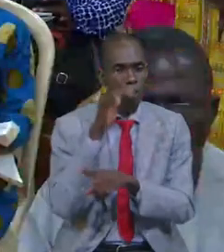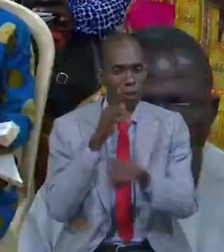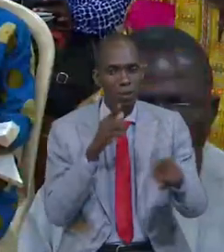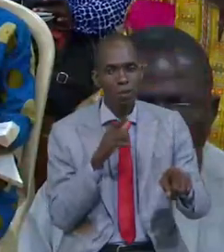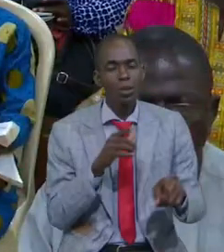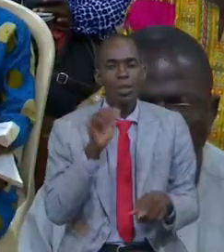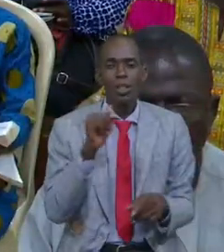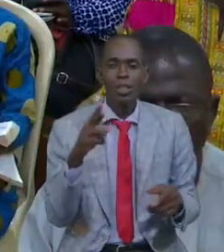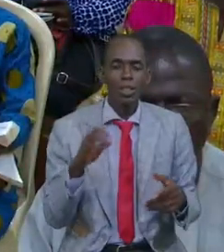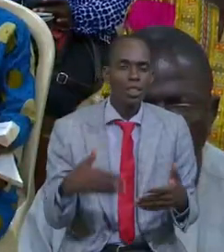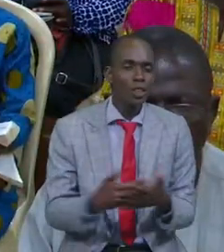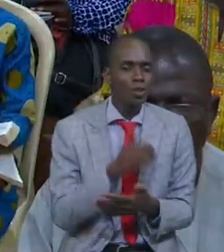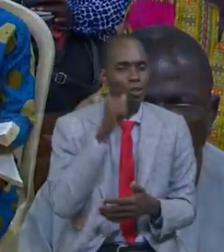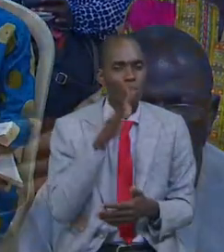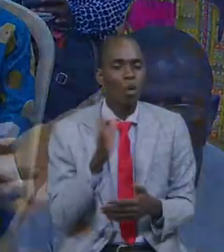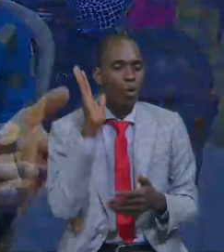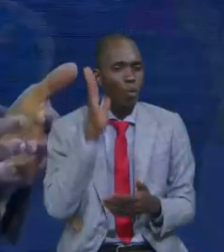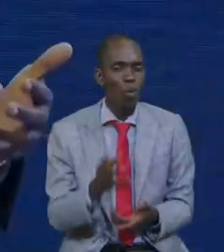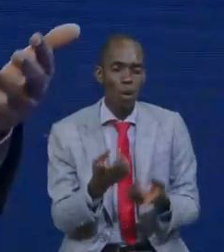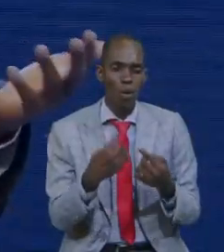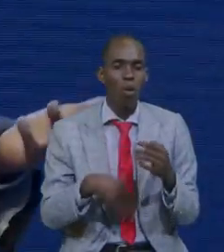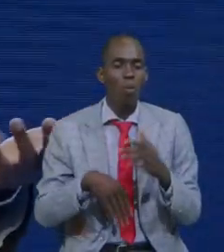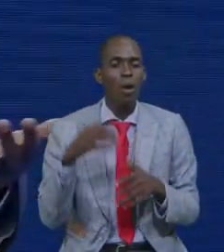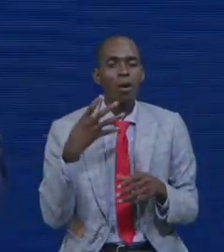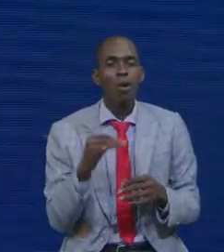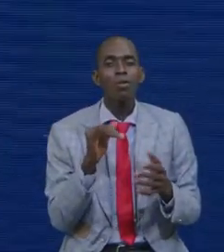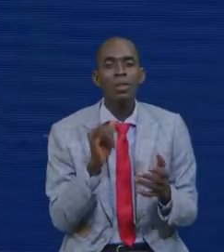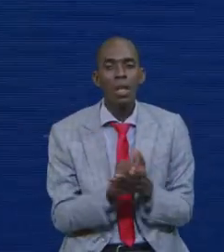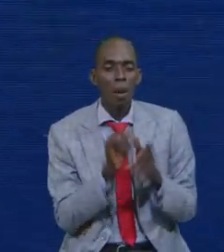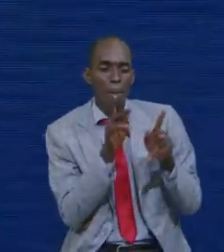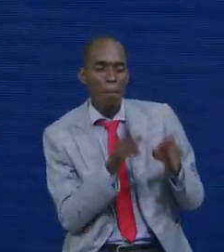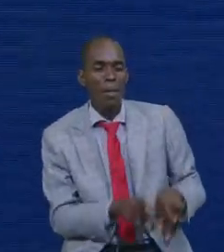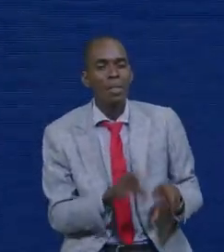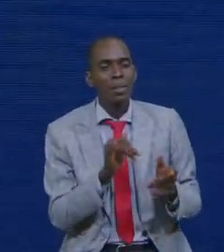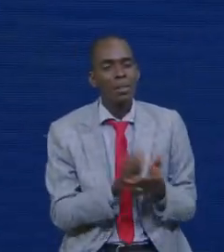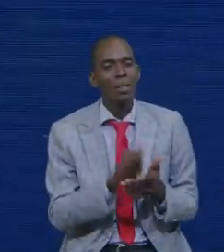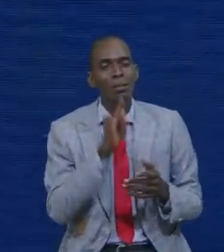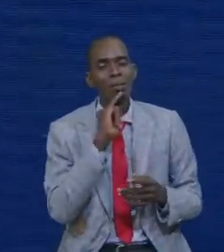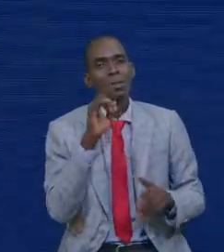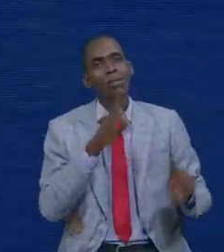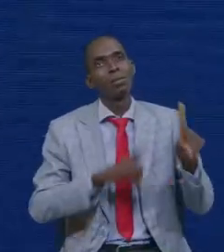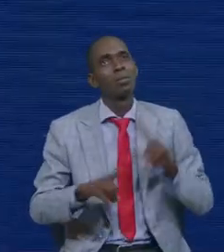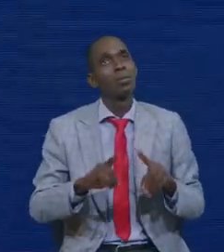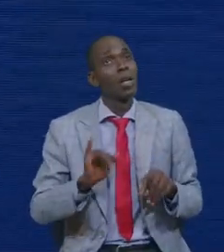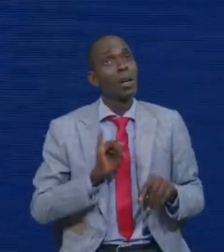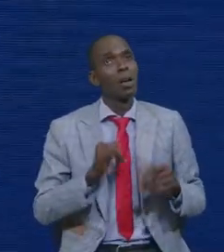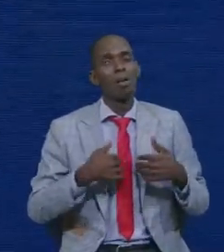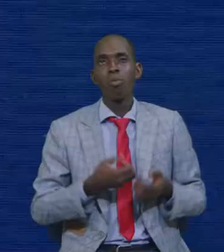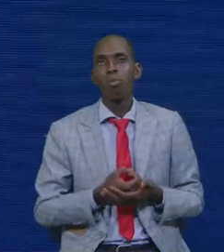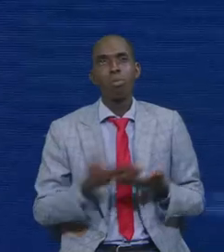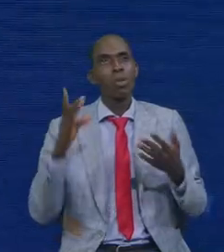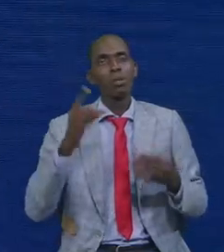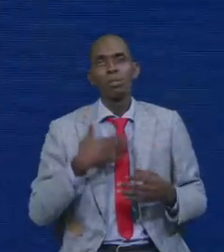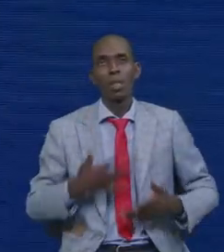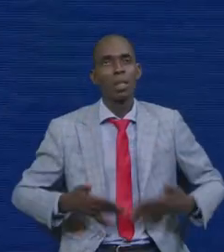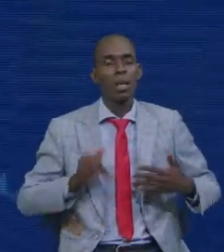renewed woman will come out of that person that is saying, I've wasted my life, I've